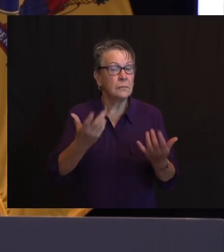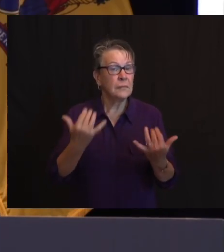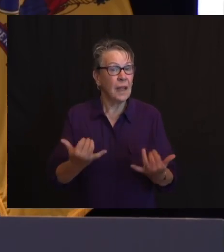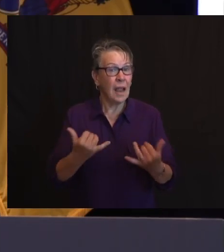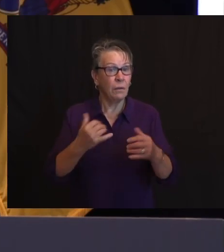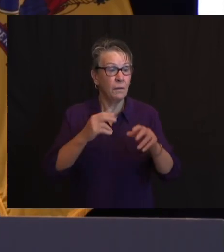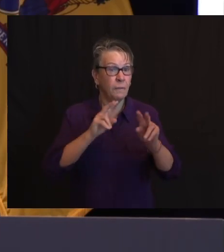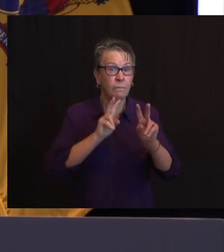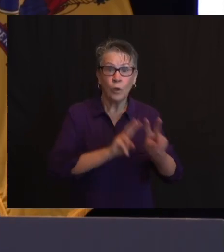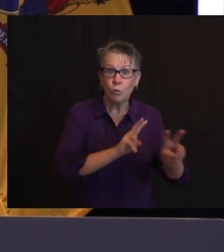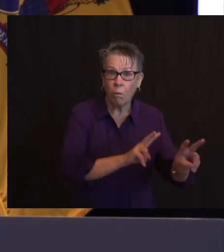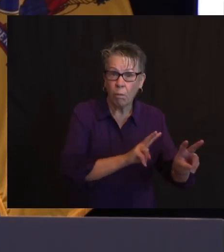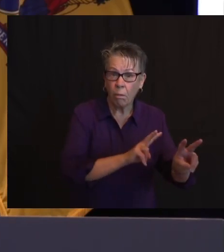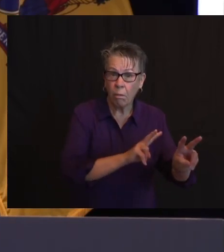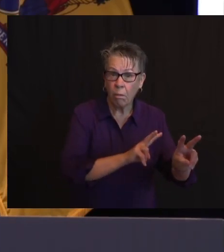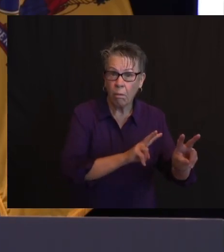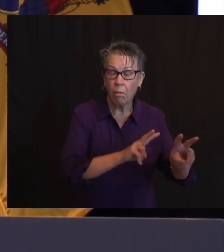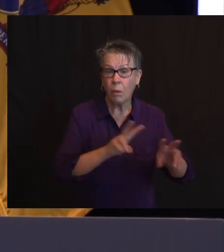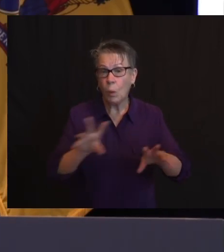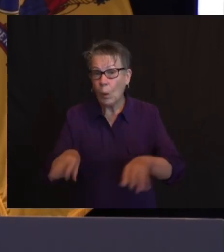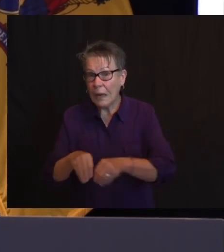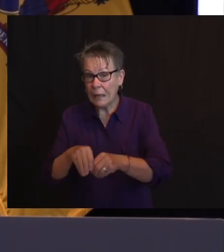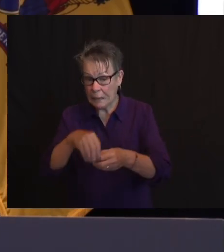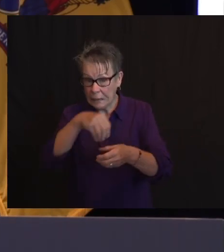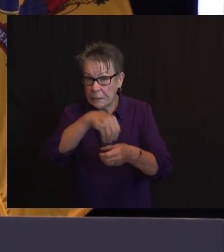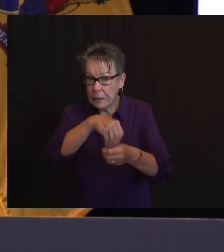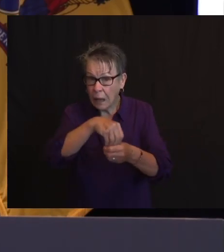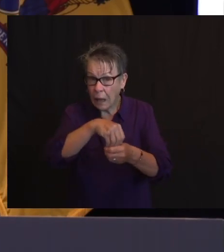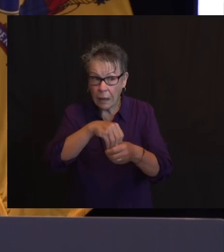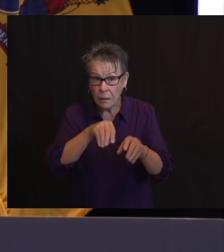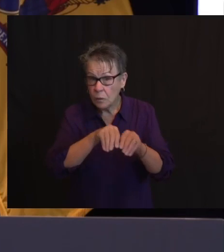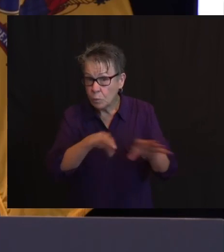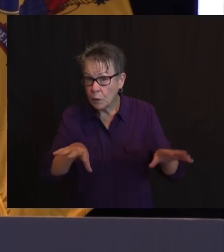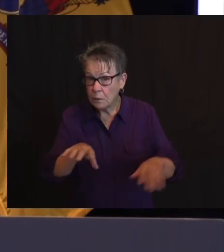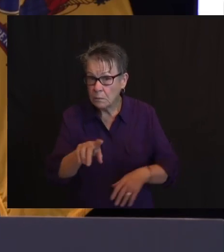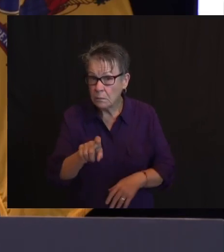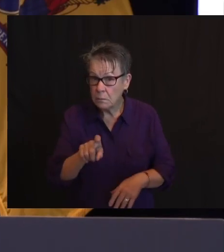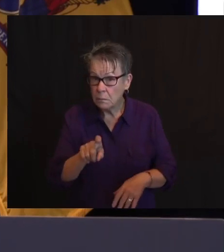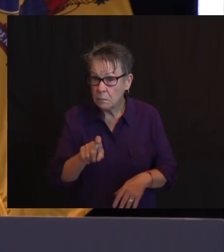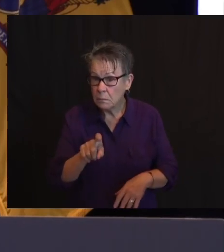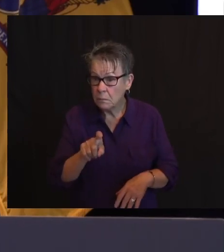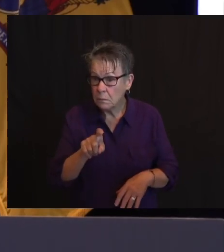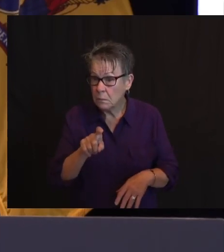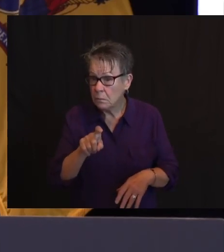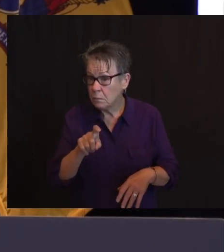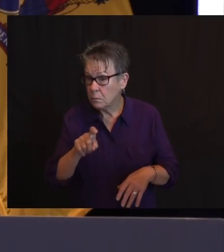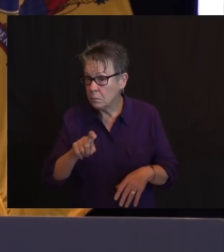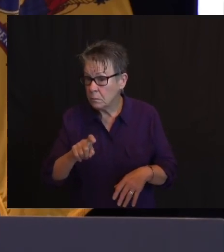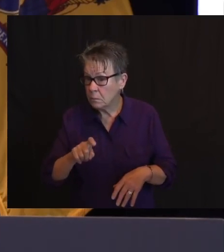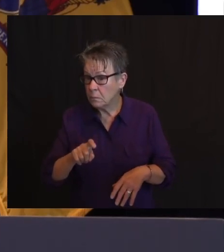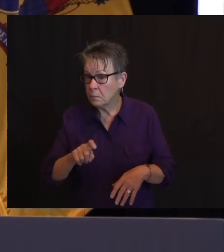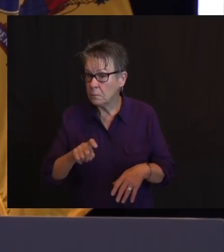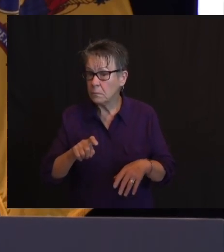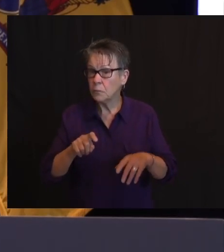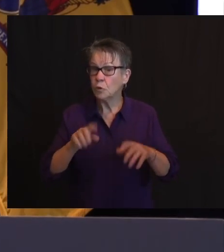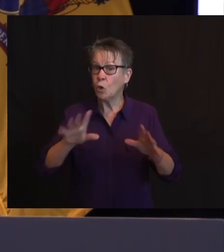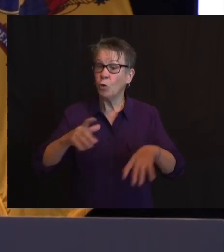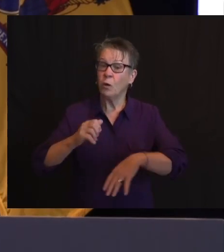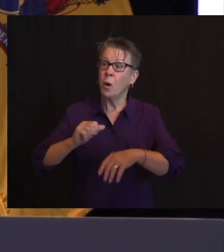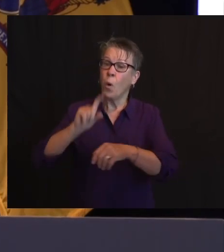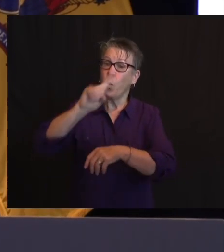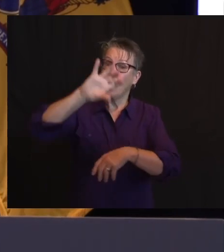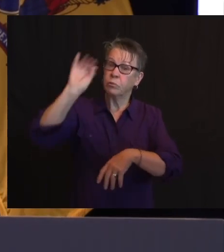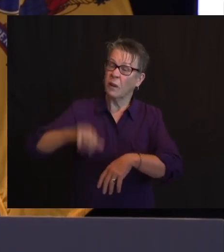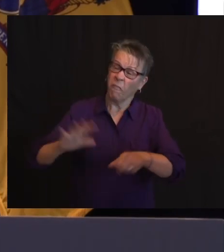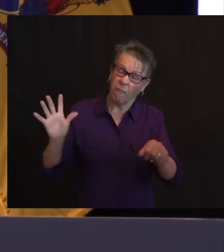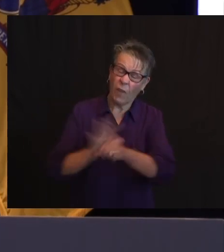kids. And what else can we do is a good question. We're going to continue to test the heck out of the